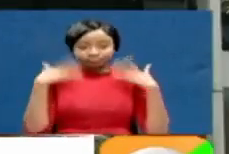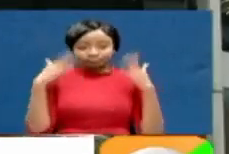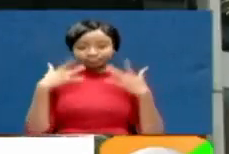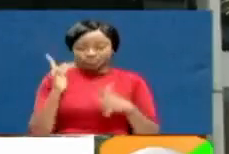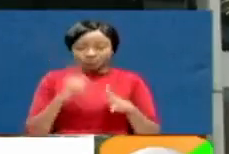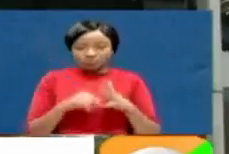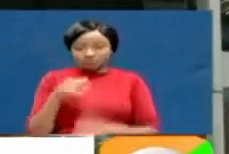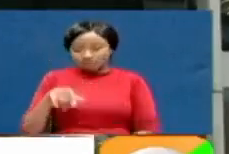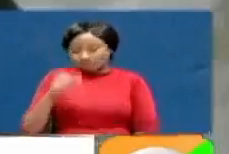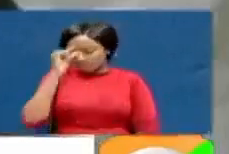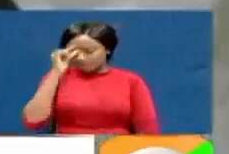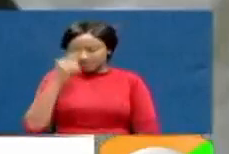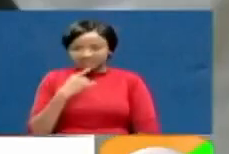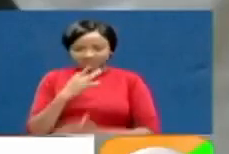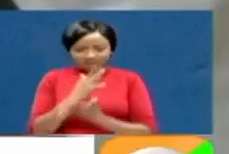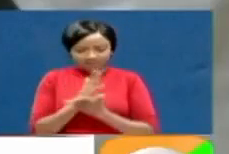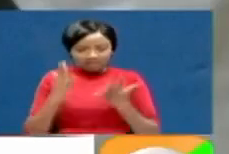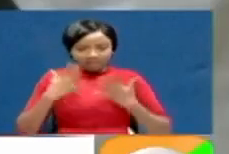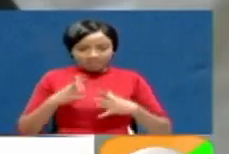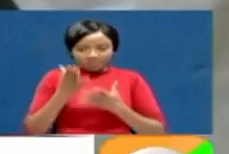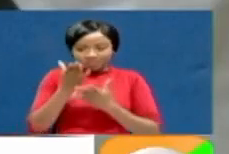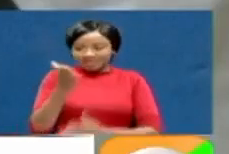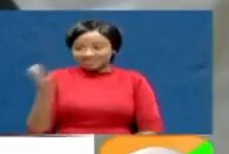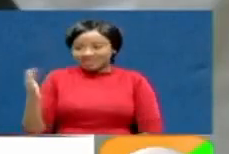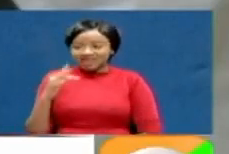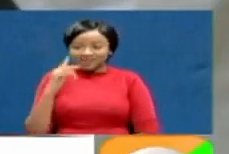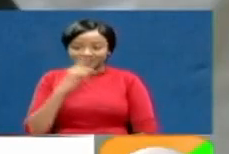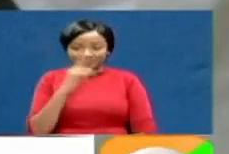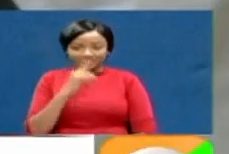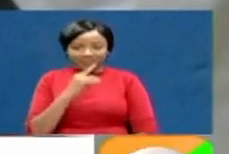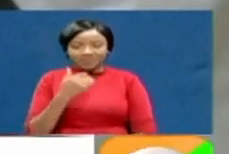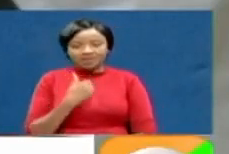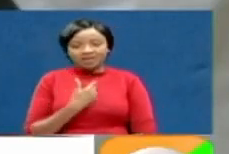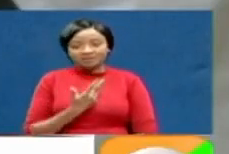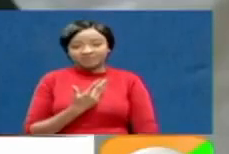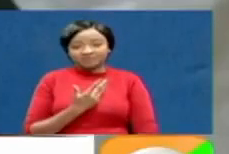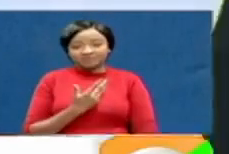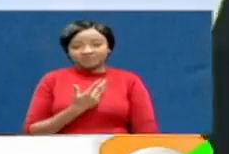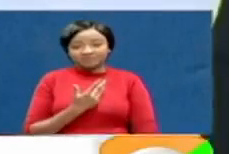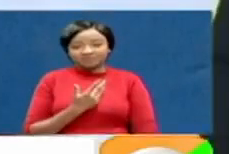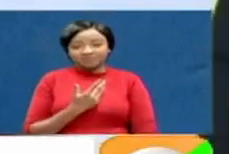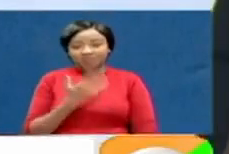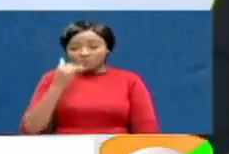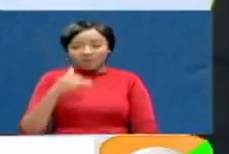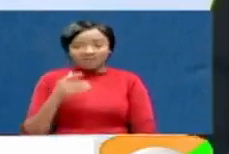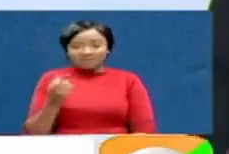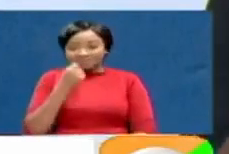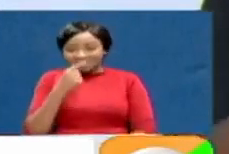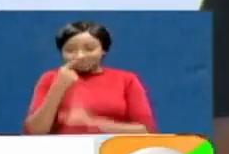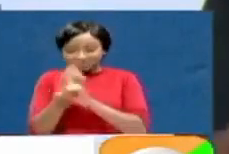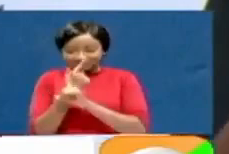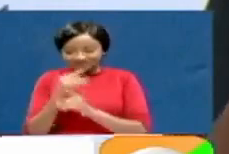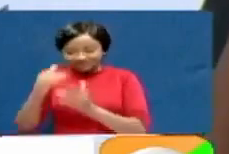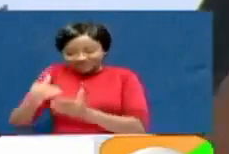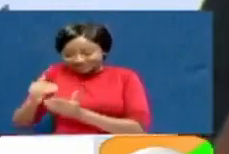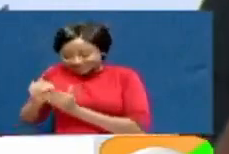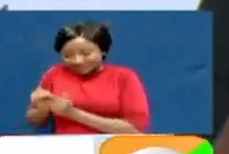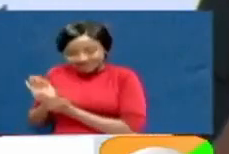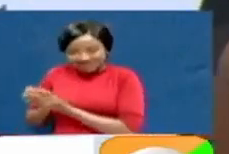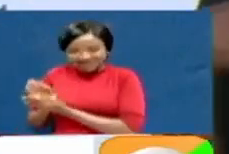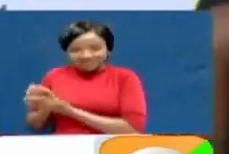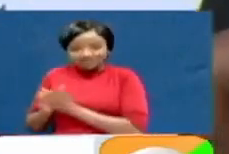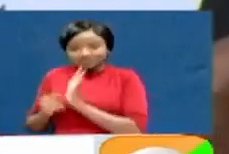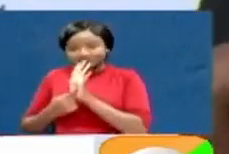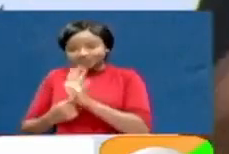government says some people are now hoarding even critical medical supplies. I would like to appeal to those who are hoarding